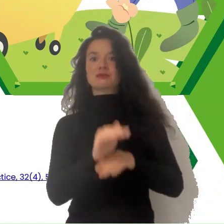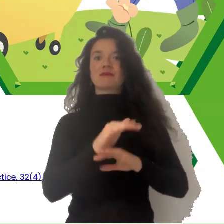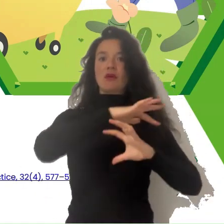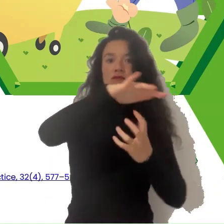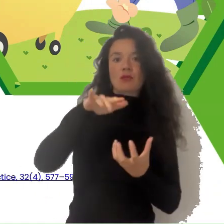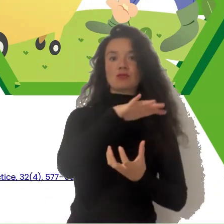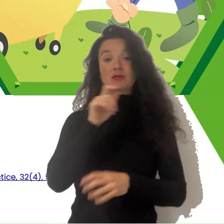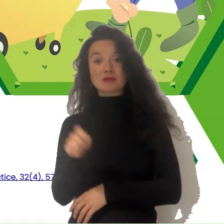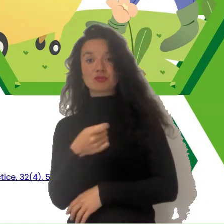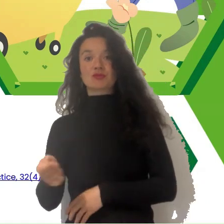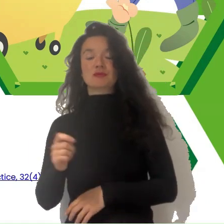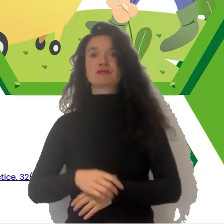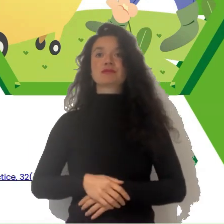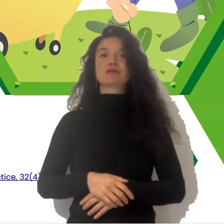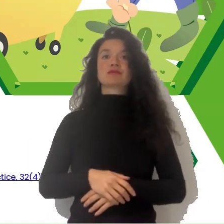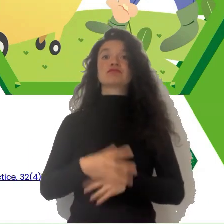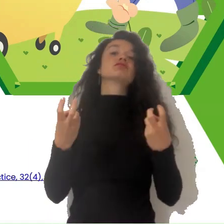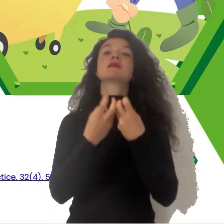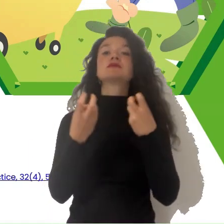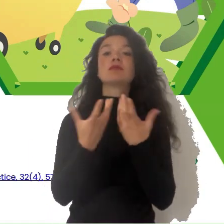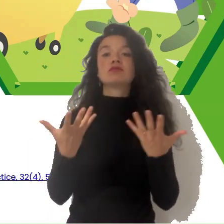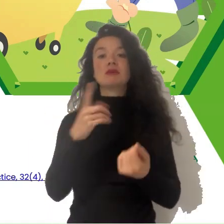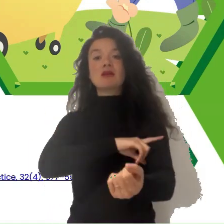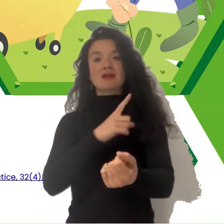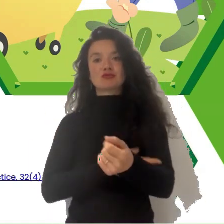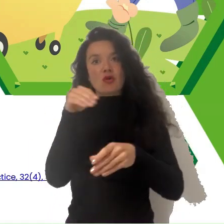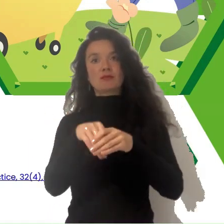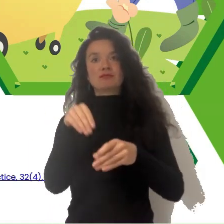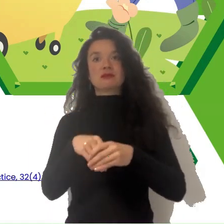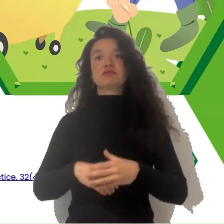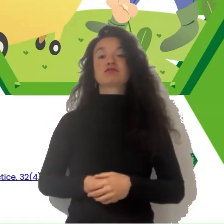beings to take care of the environment and nature.